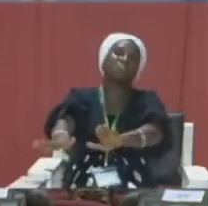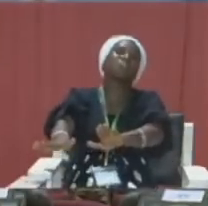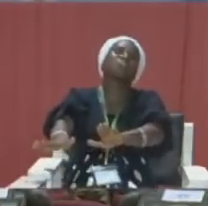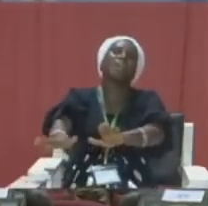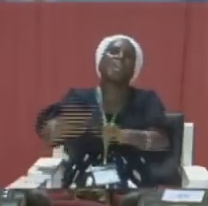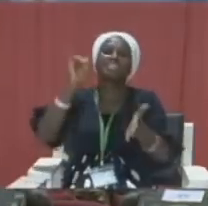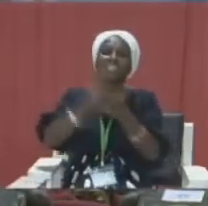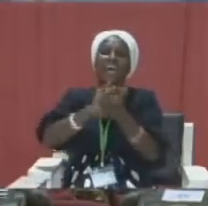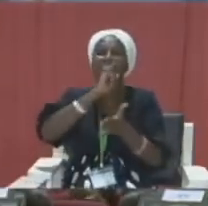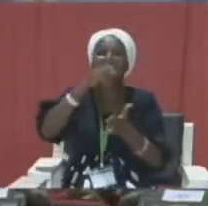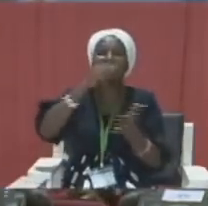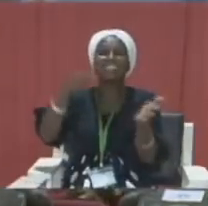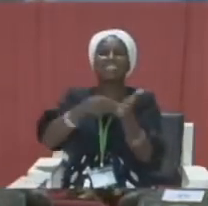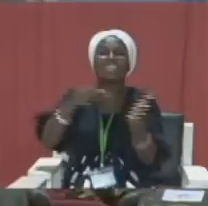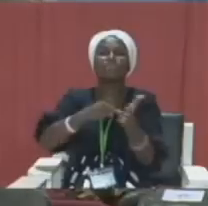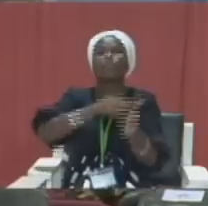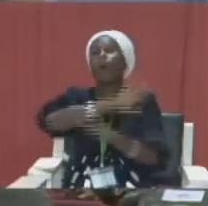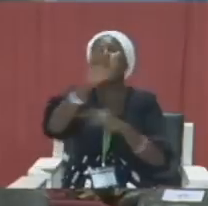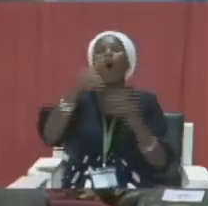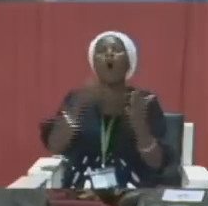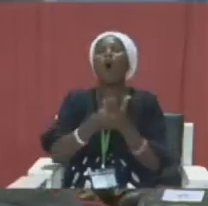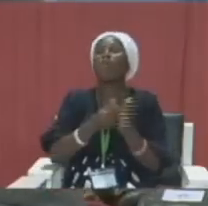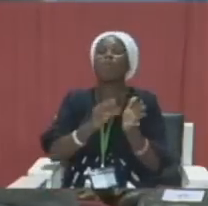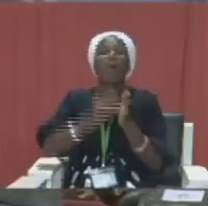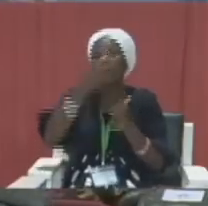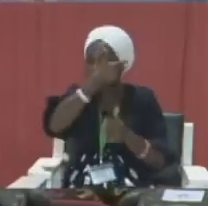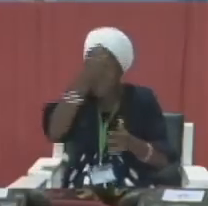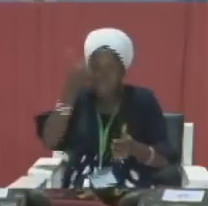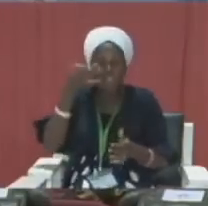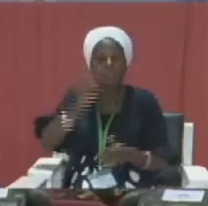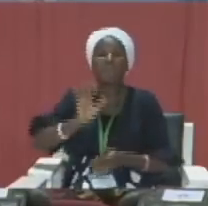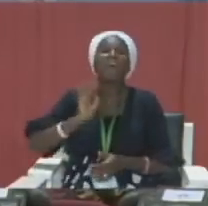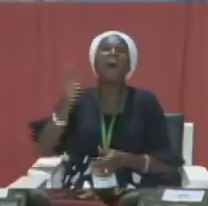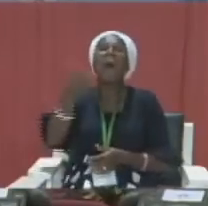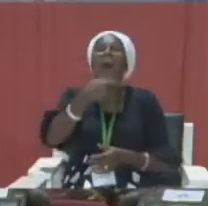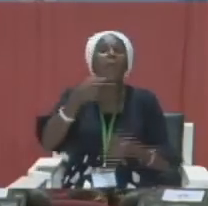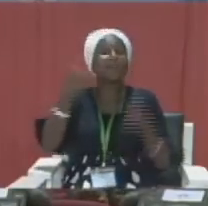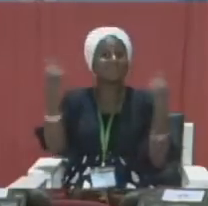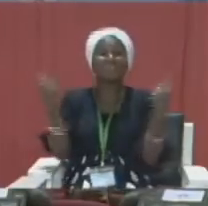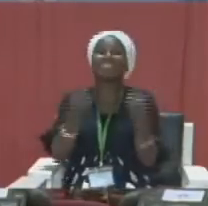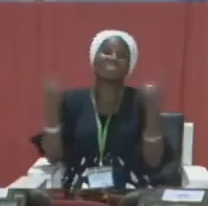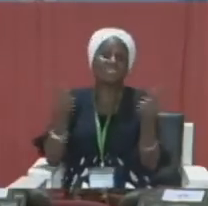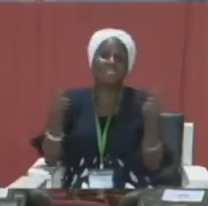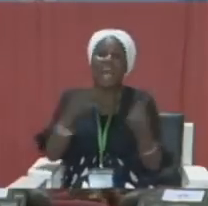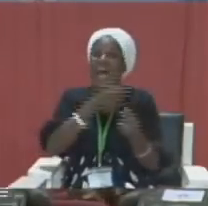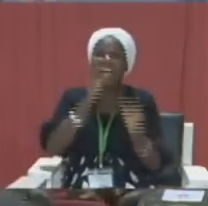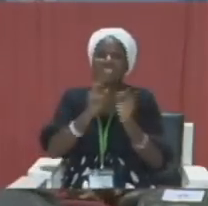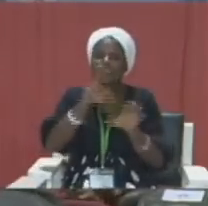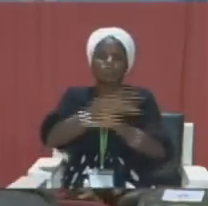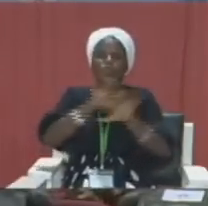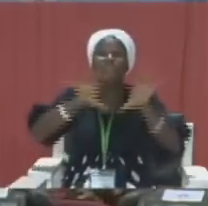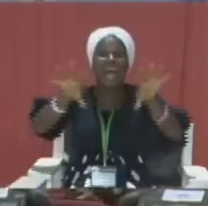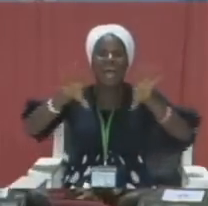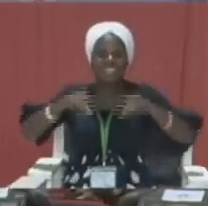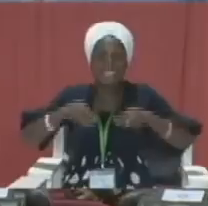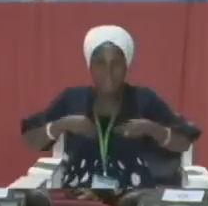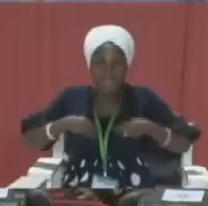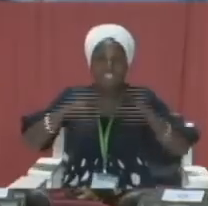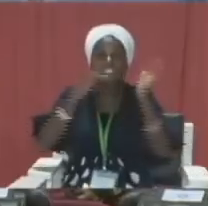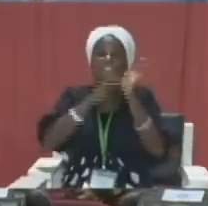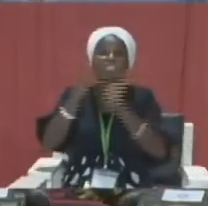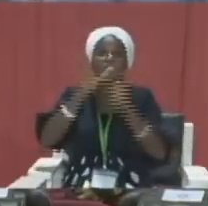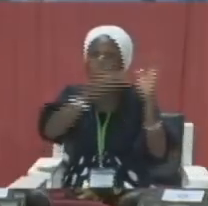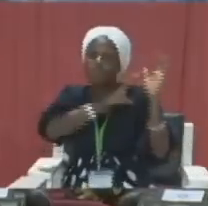all owe because of our sin. And if you don't accept the Savior, then you